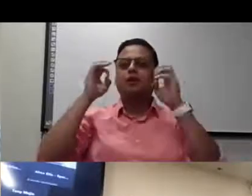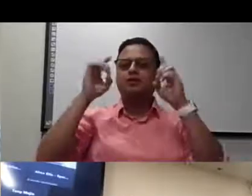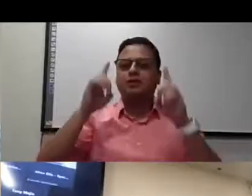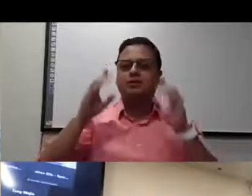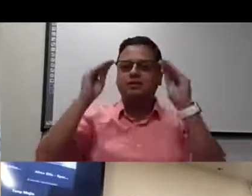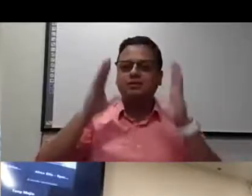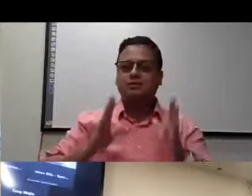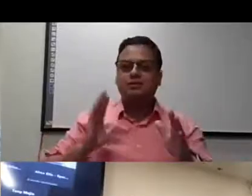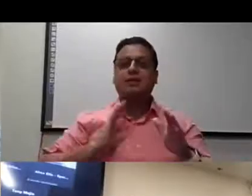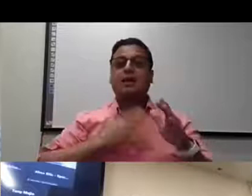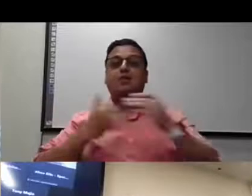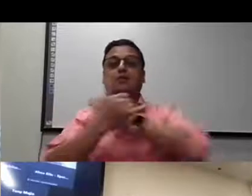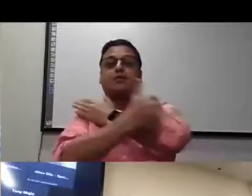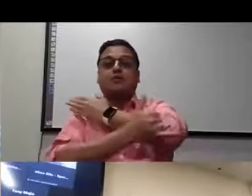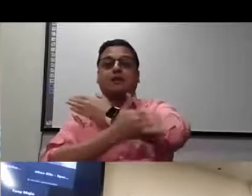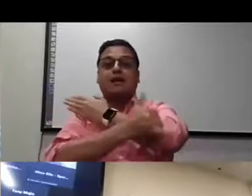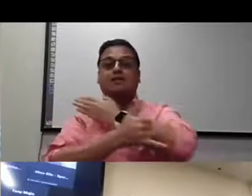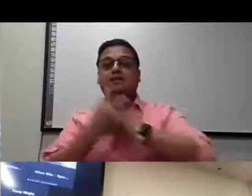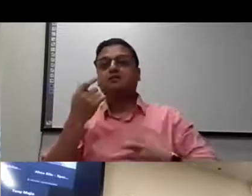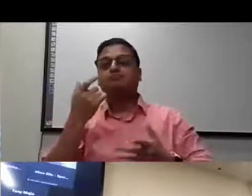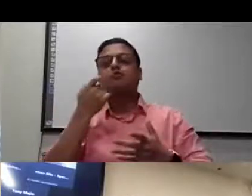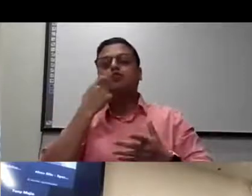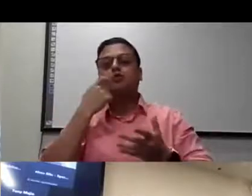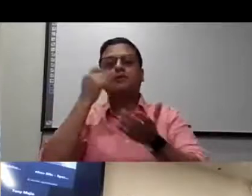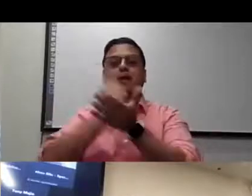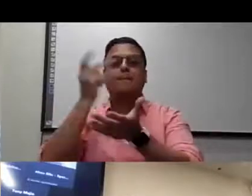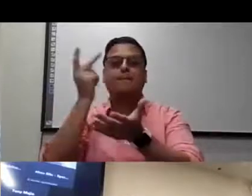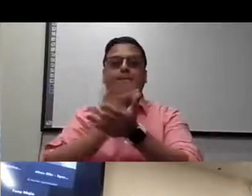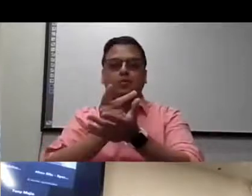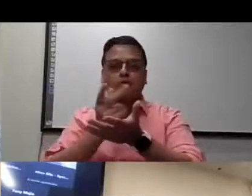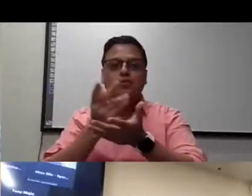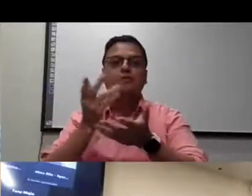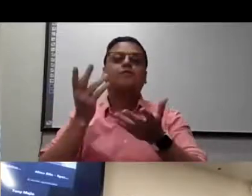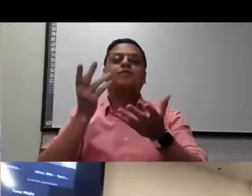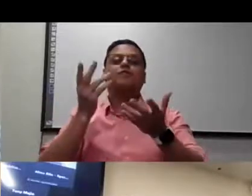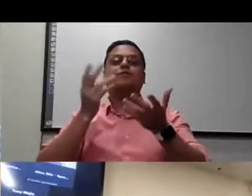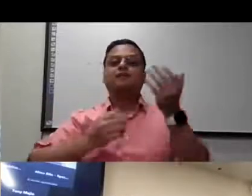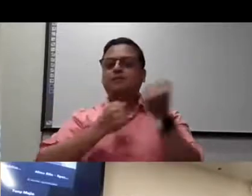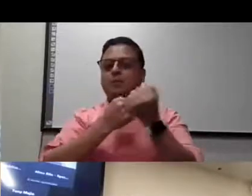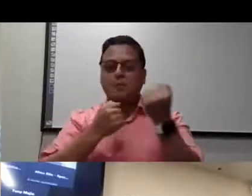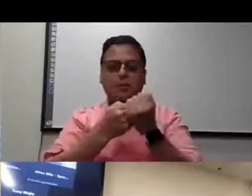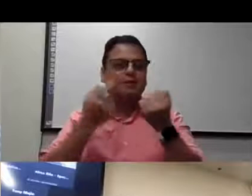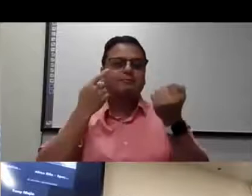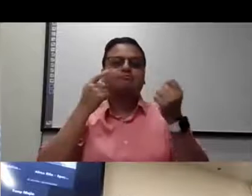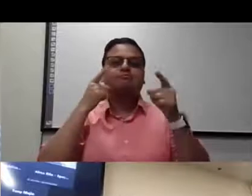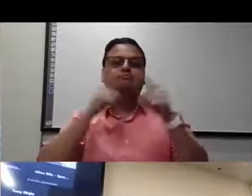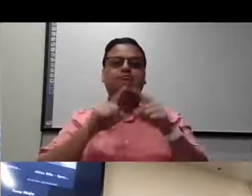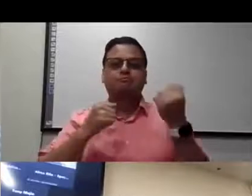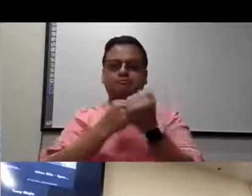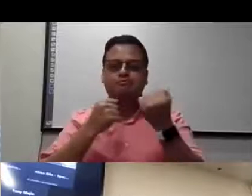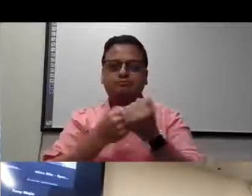our county just approved a resolution in support of All Home, which is